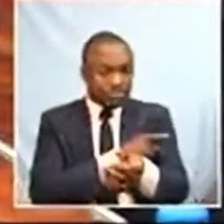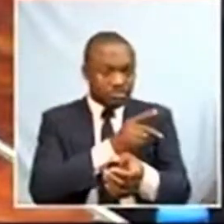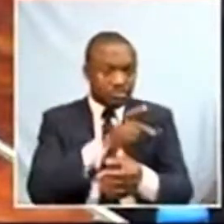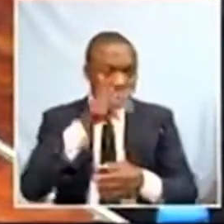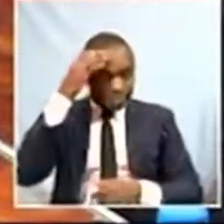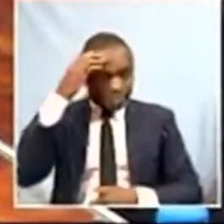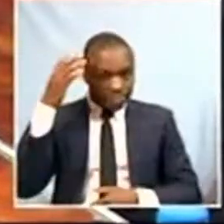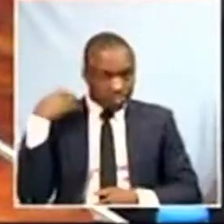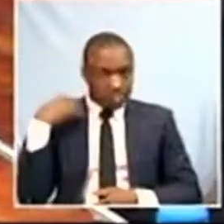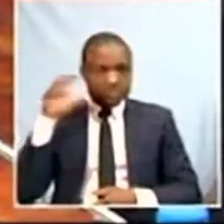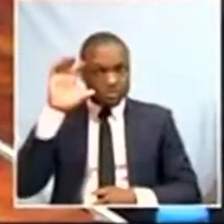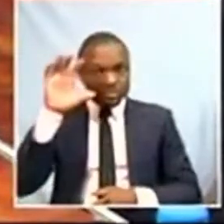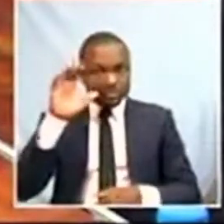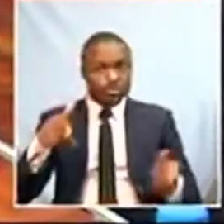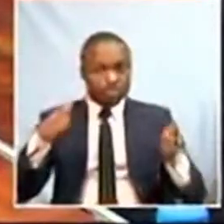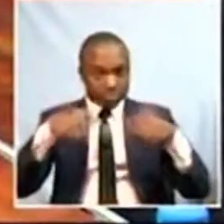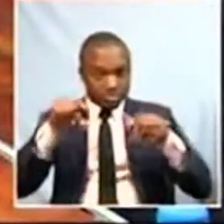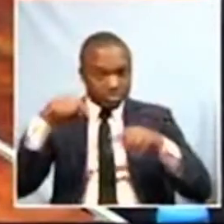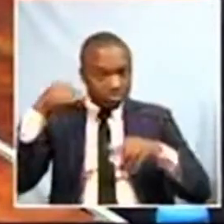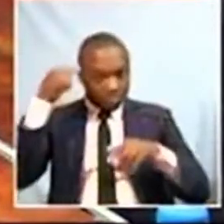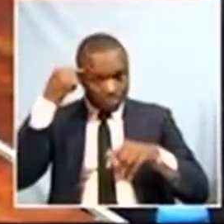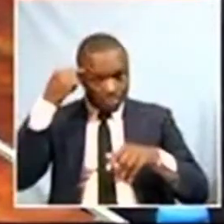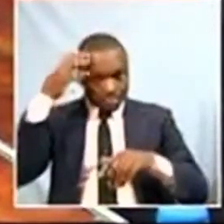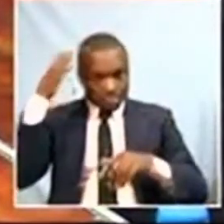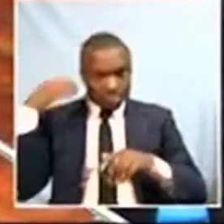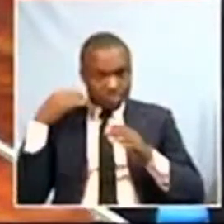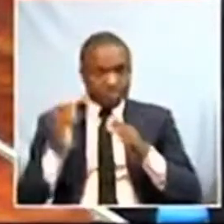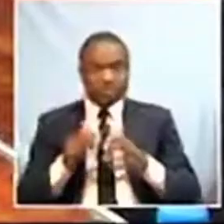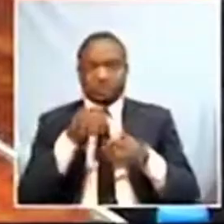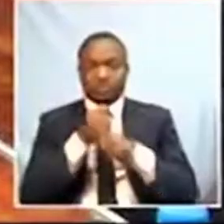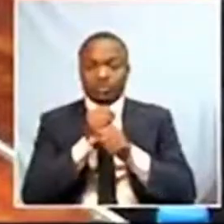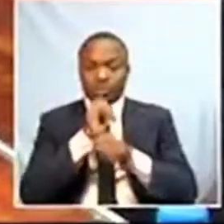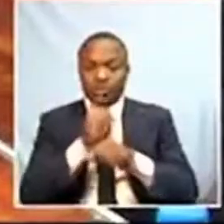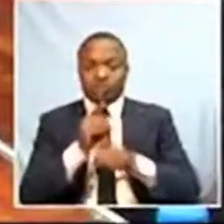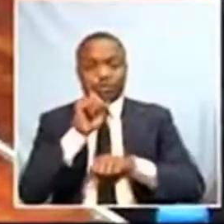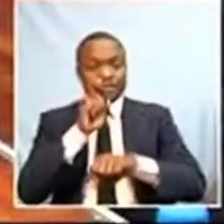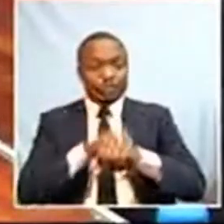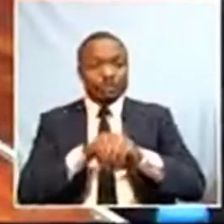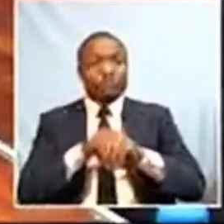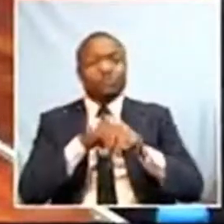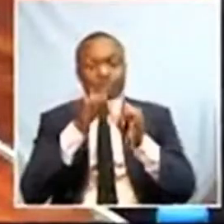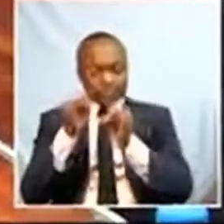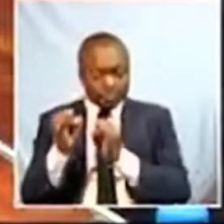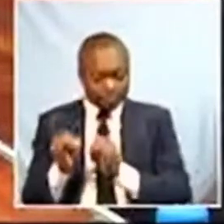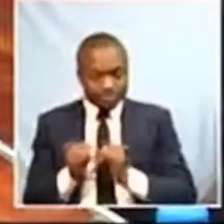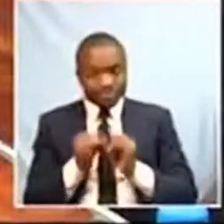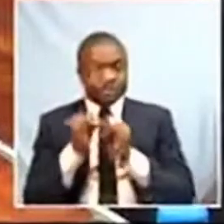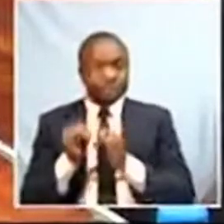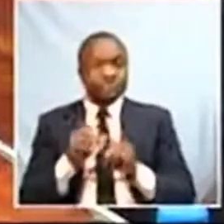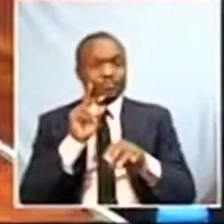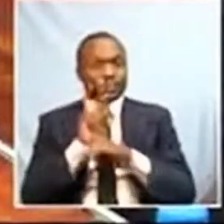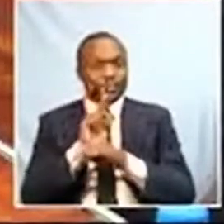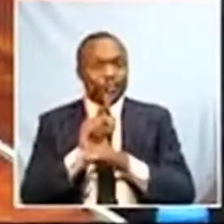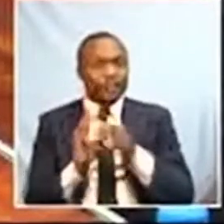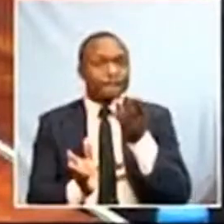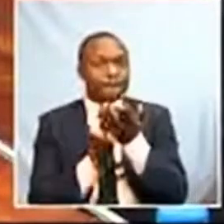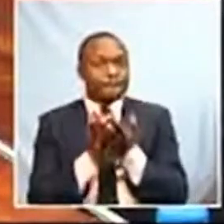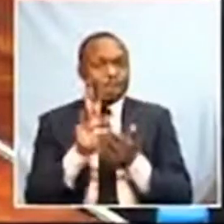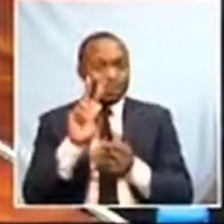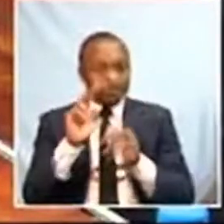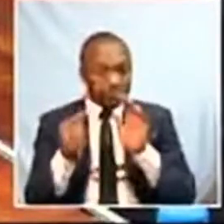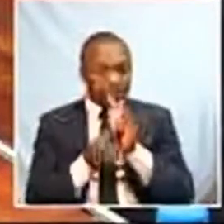Office of the Provincial Local Government Officer to ensure timely implementation of projects. Appendix